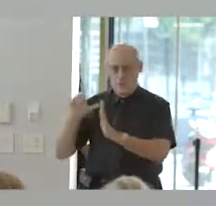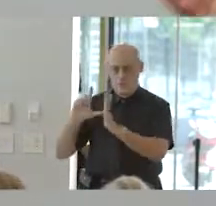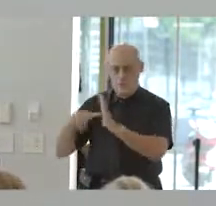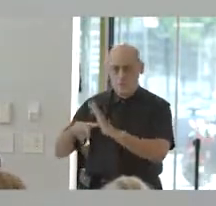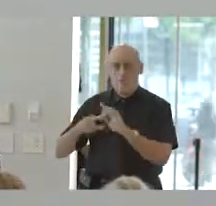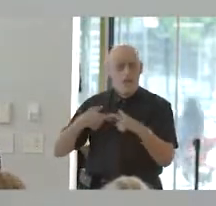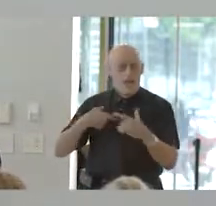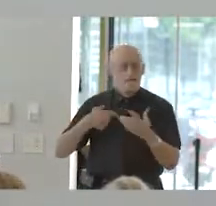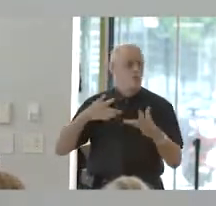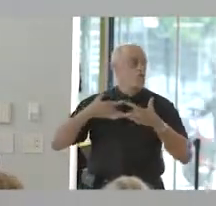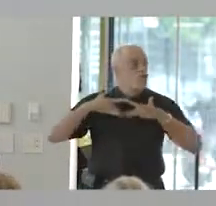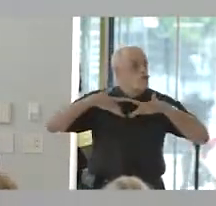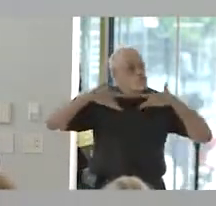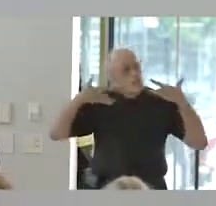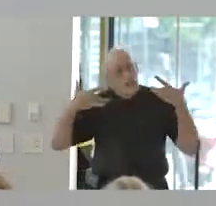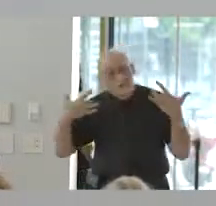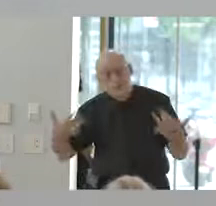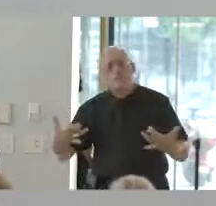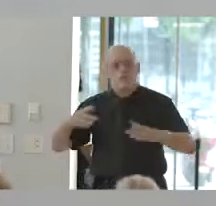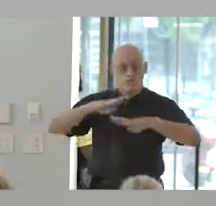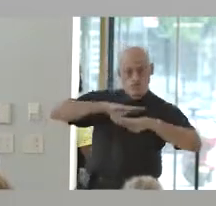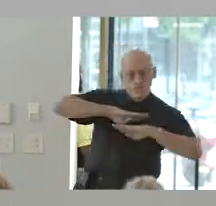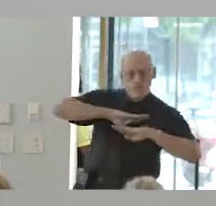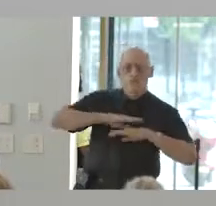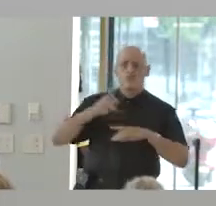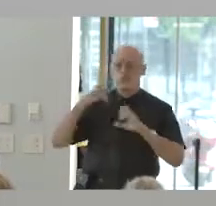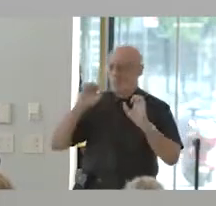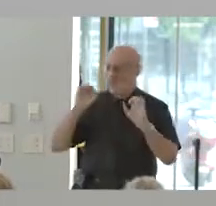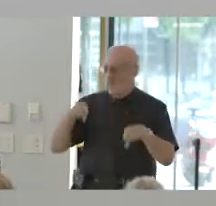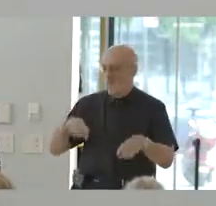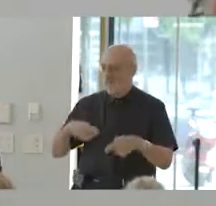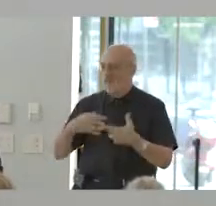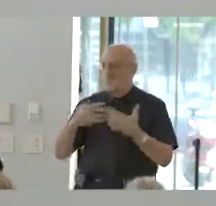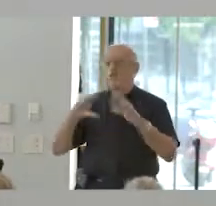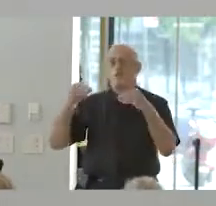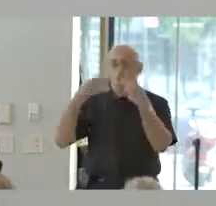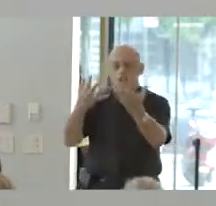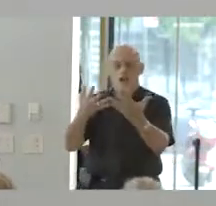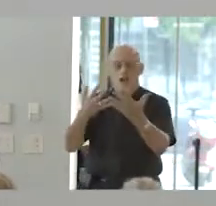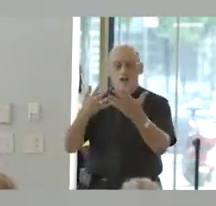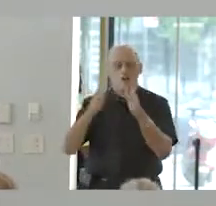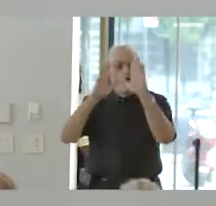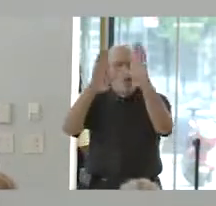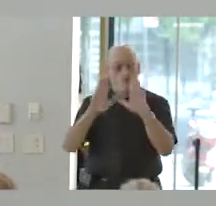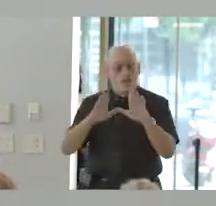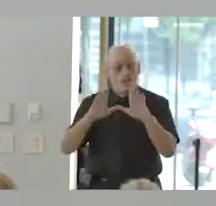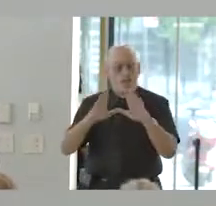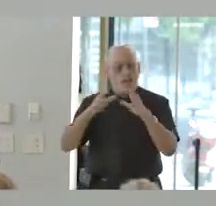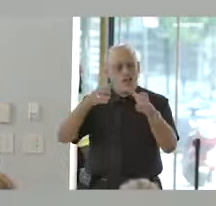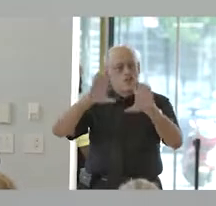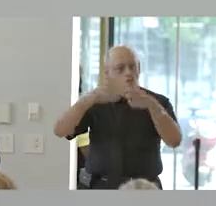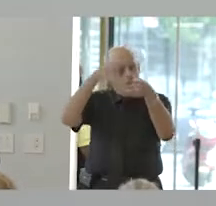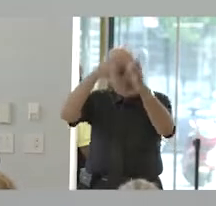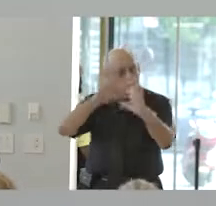I'm so very happy and gratified that we're able to provide such a terrific set of experts